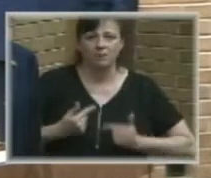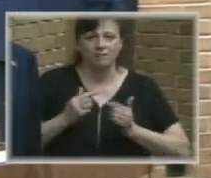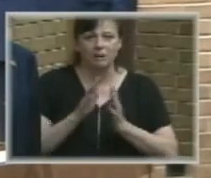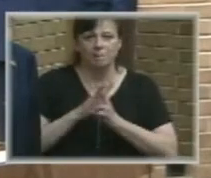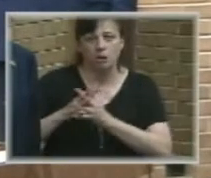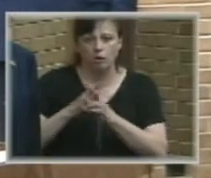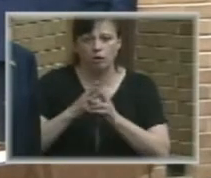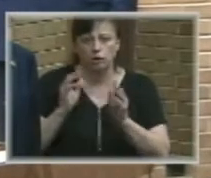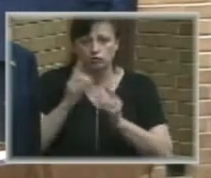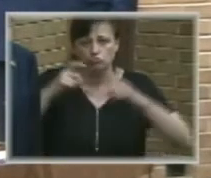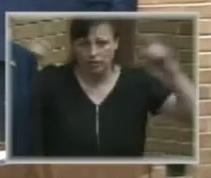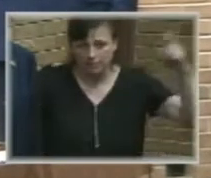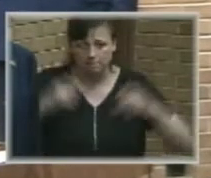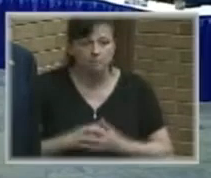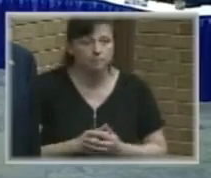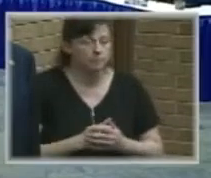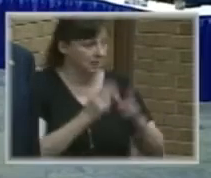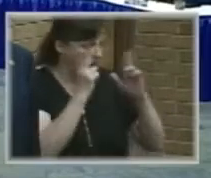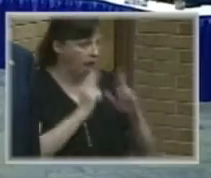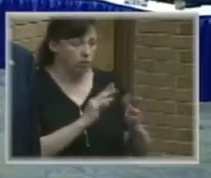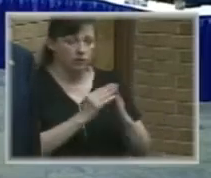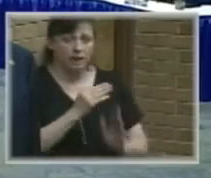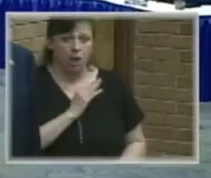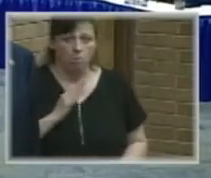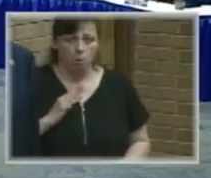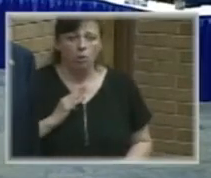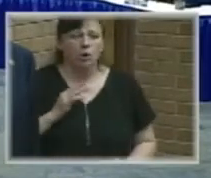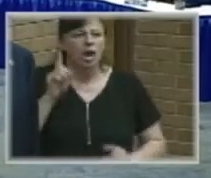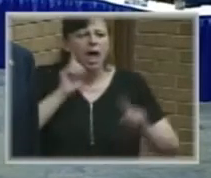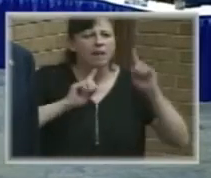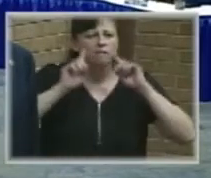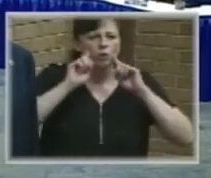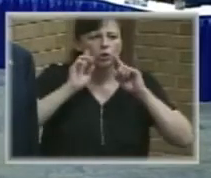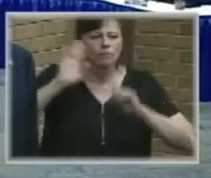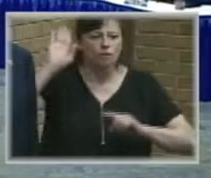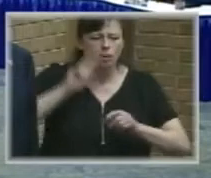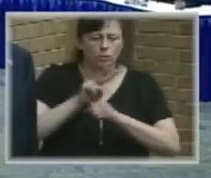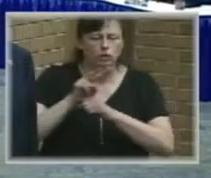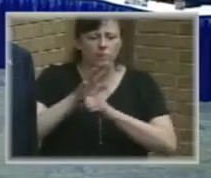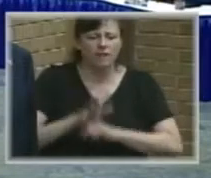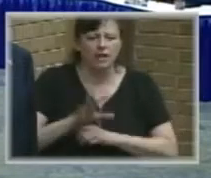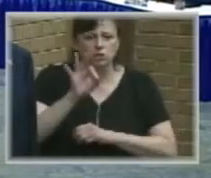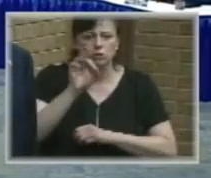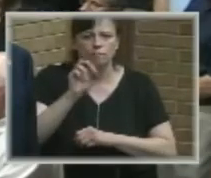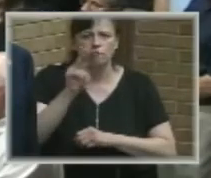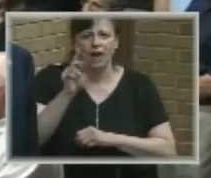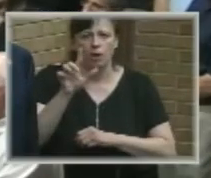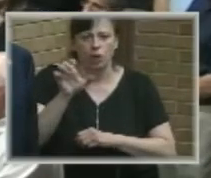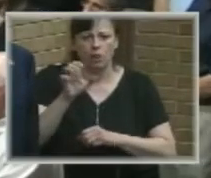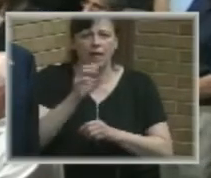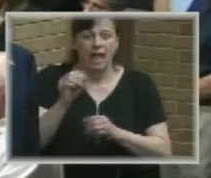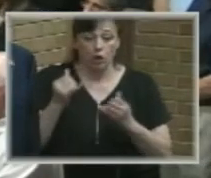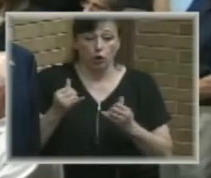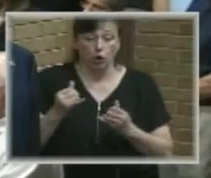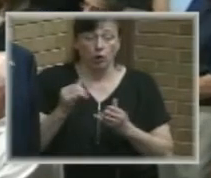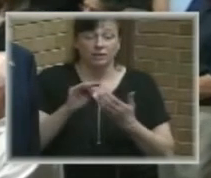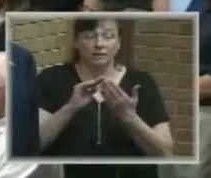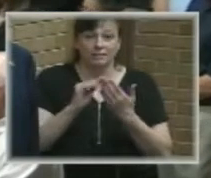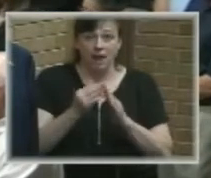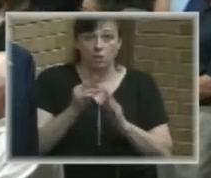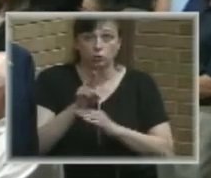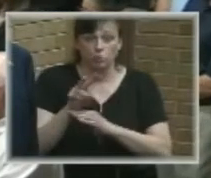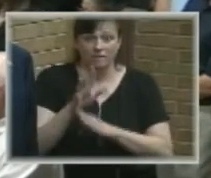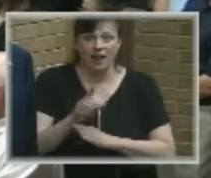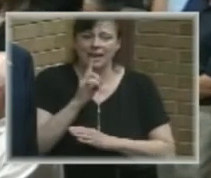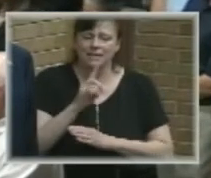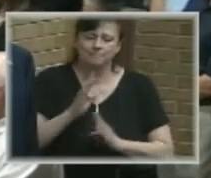To the Honorable Town Board, I've heard former Supervisor Frankel and current Supervisor Malley say our department is second